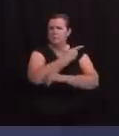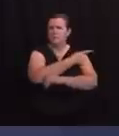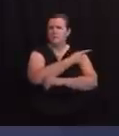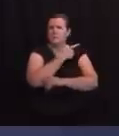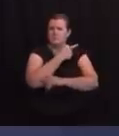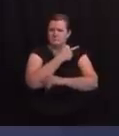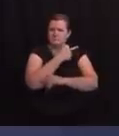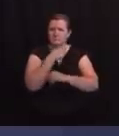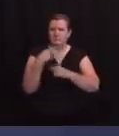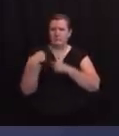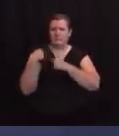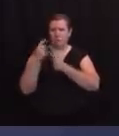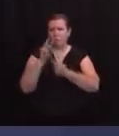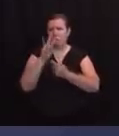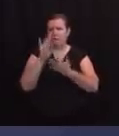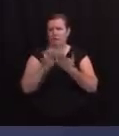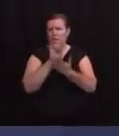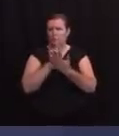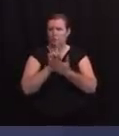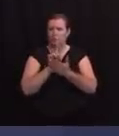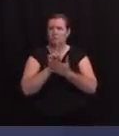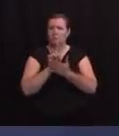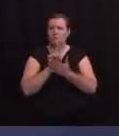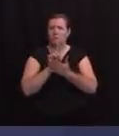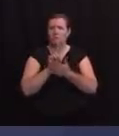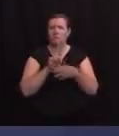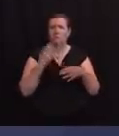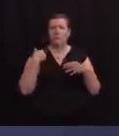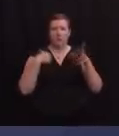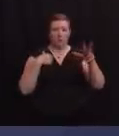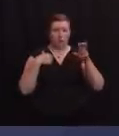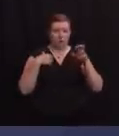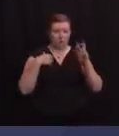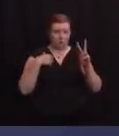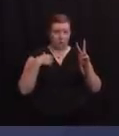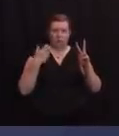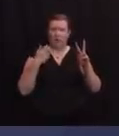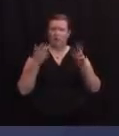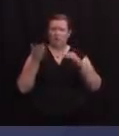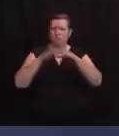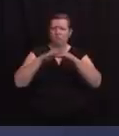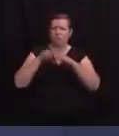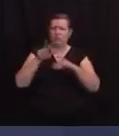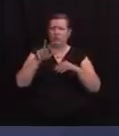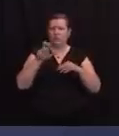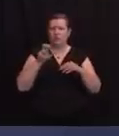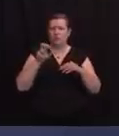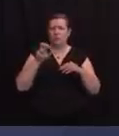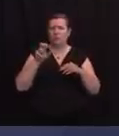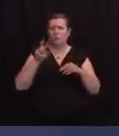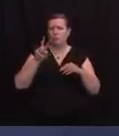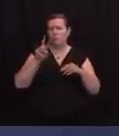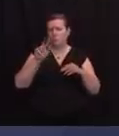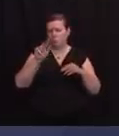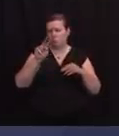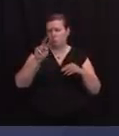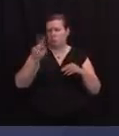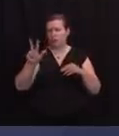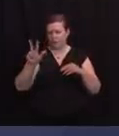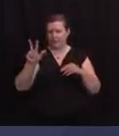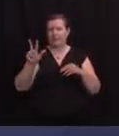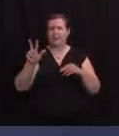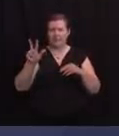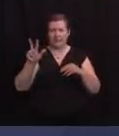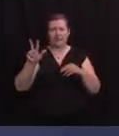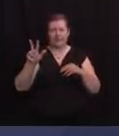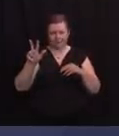hours, from 302 to 323. That's about 13 higher than our 7-day average.